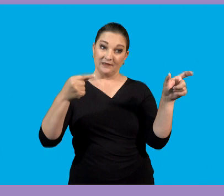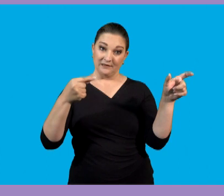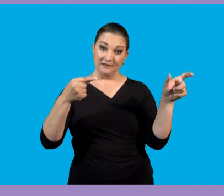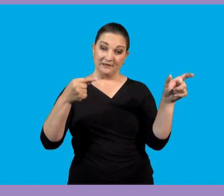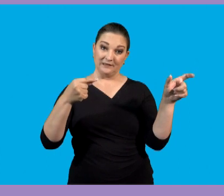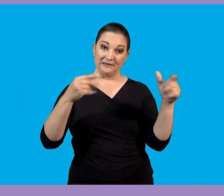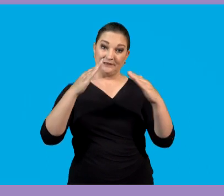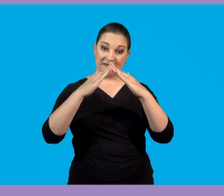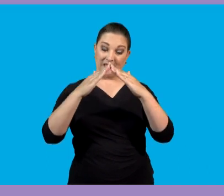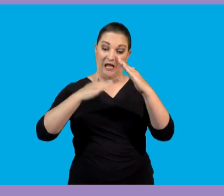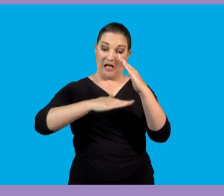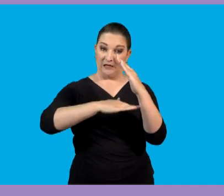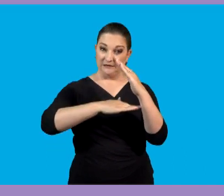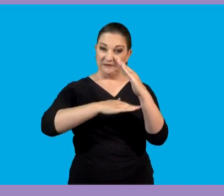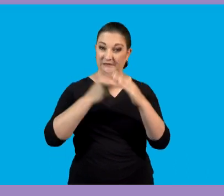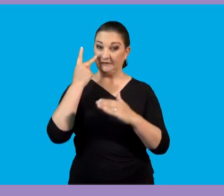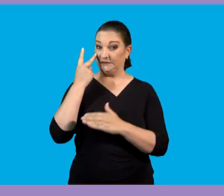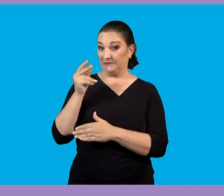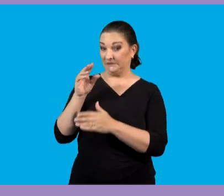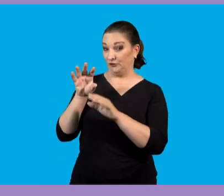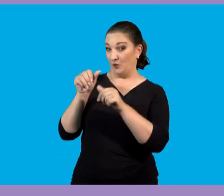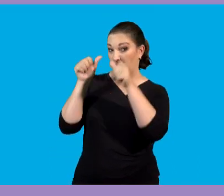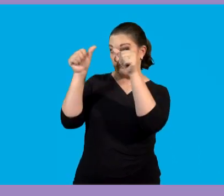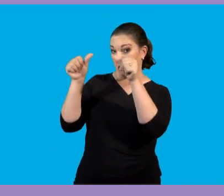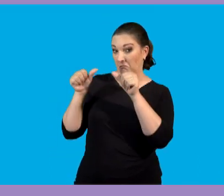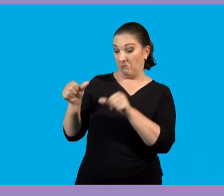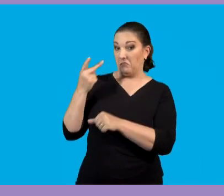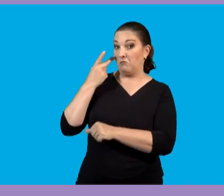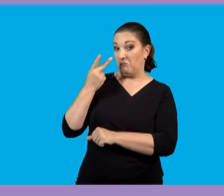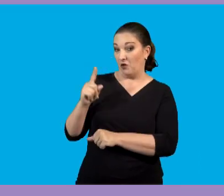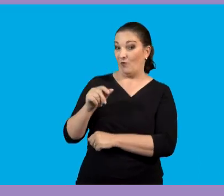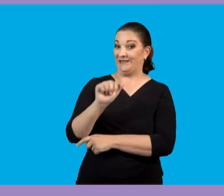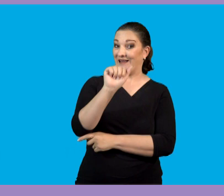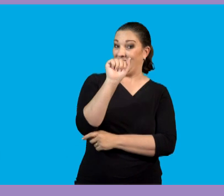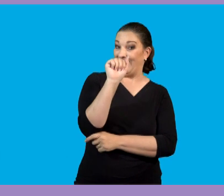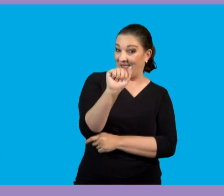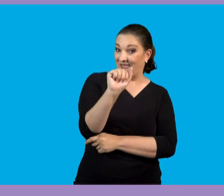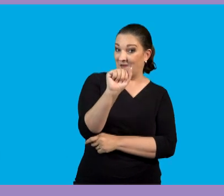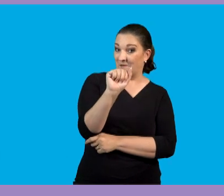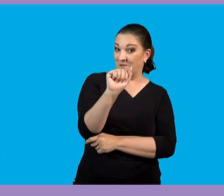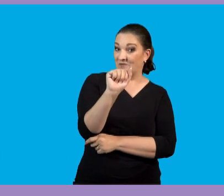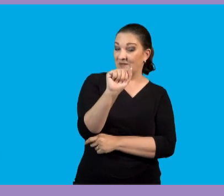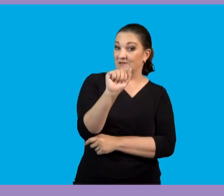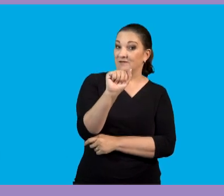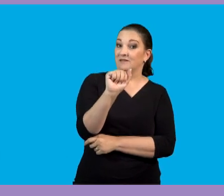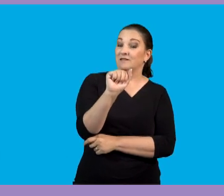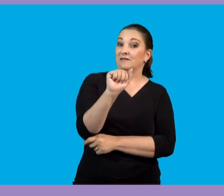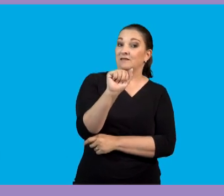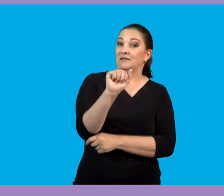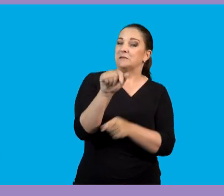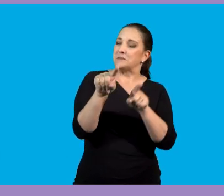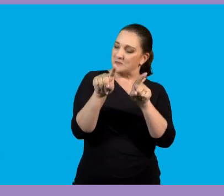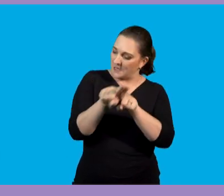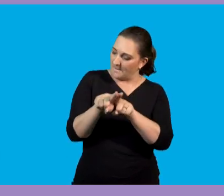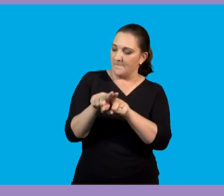we can see with our diagram here, we can see that it is shown that angle A is equal to